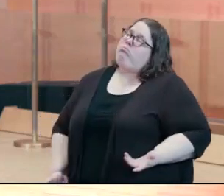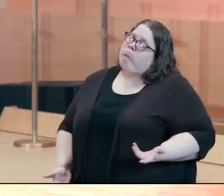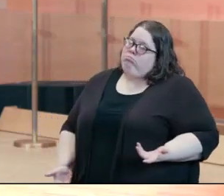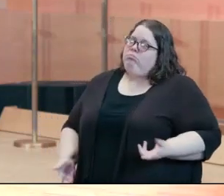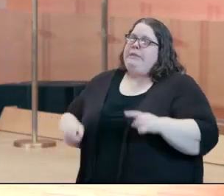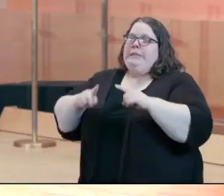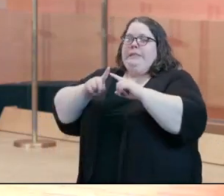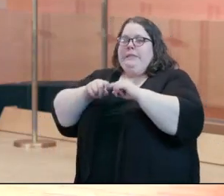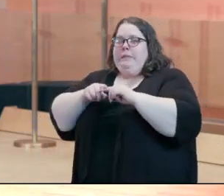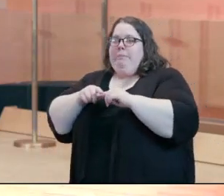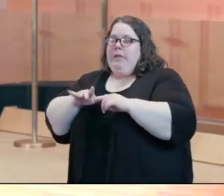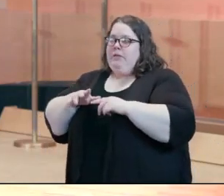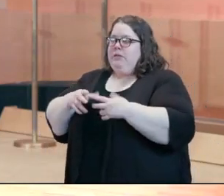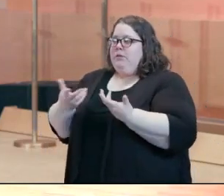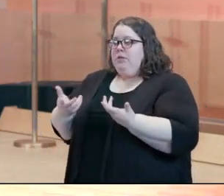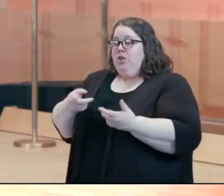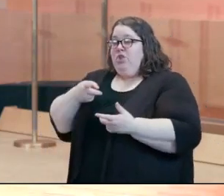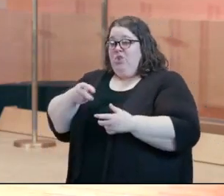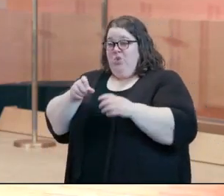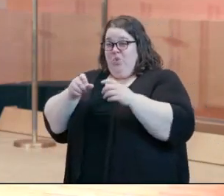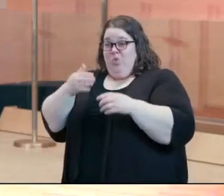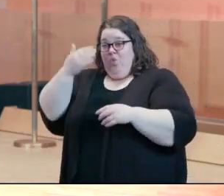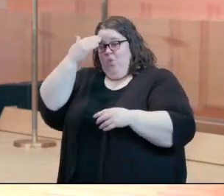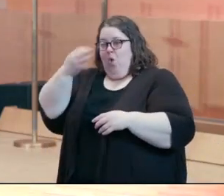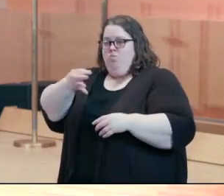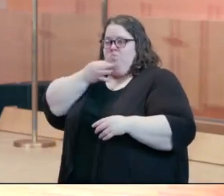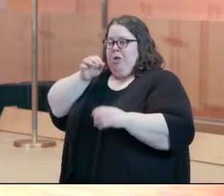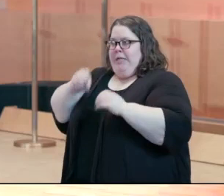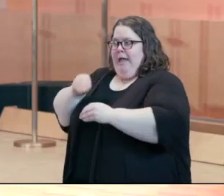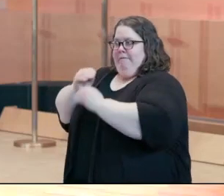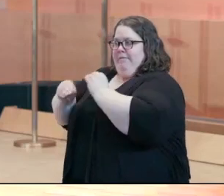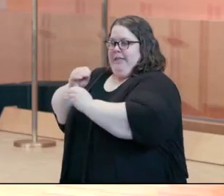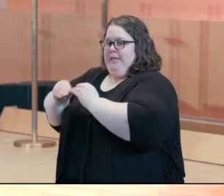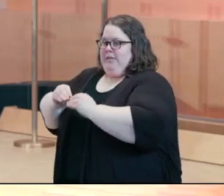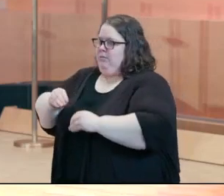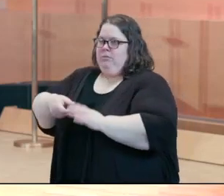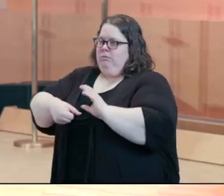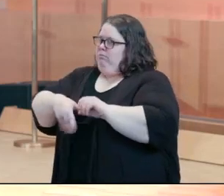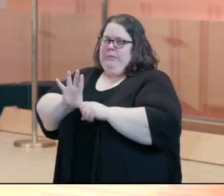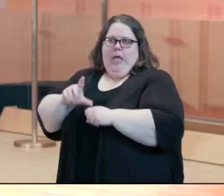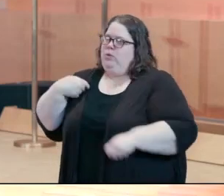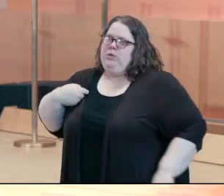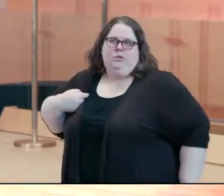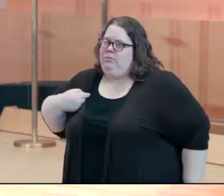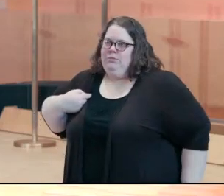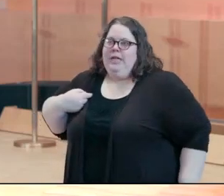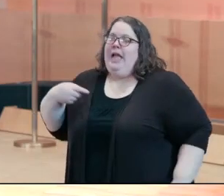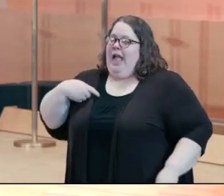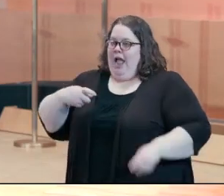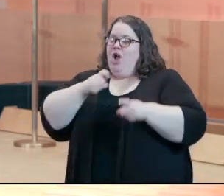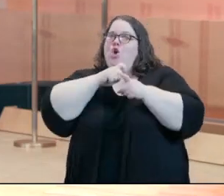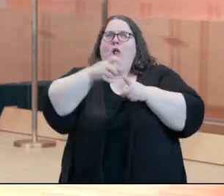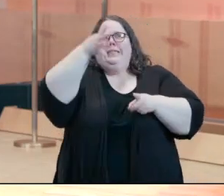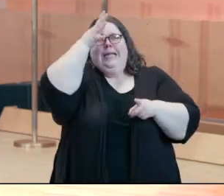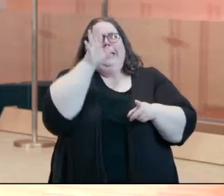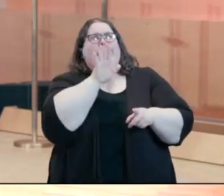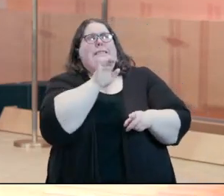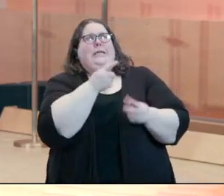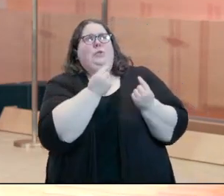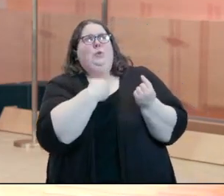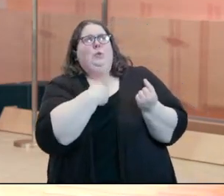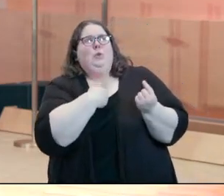know, maybe if you're a handyman, you try to kind of figure out what it is. That's not me. I'd be on the phone with my dad immediately trying to ask, what should I